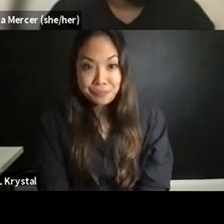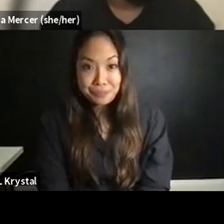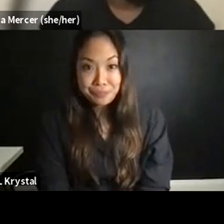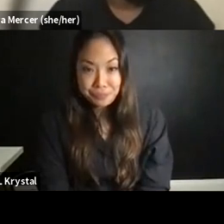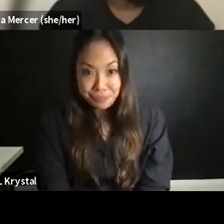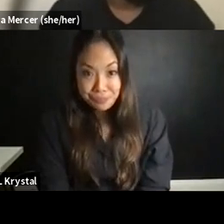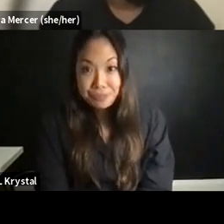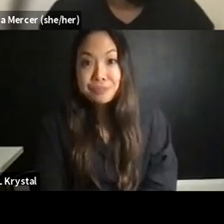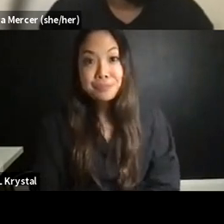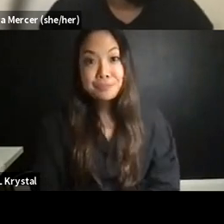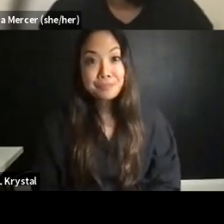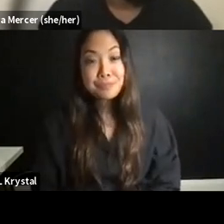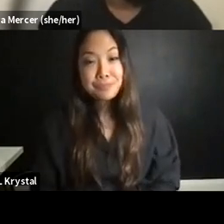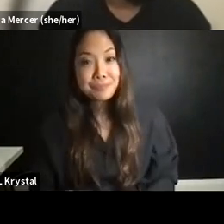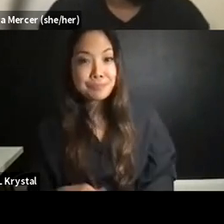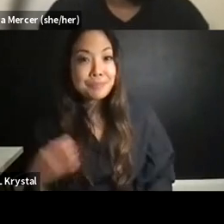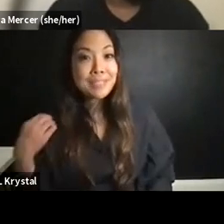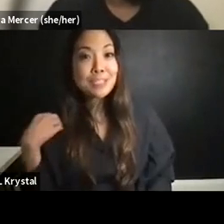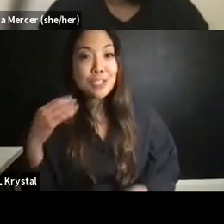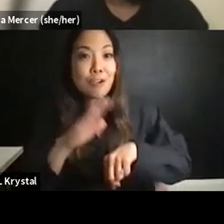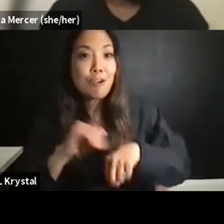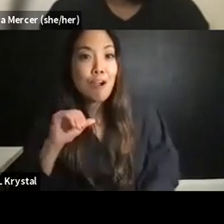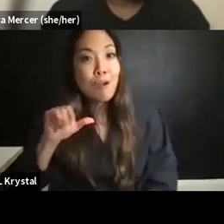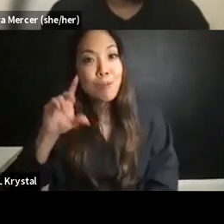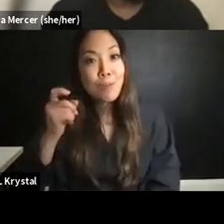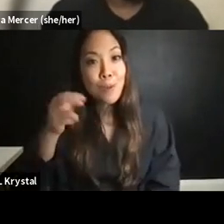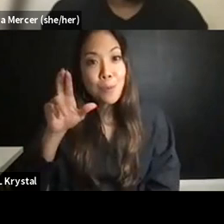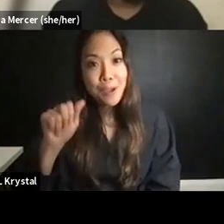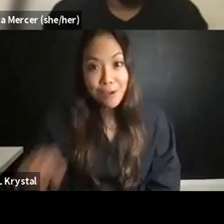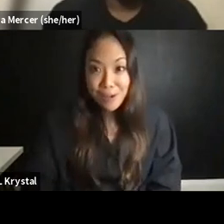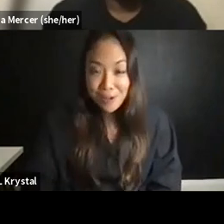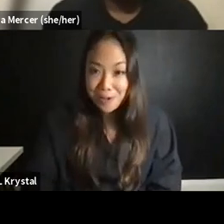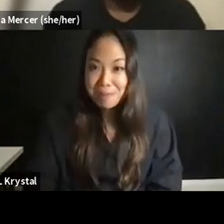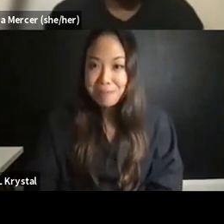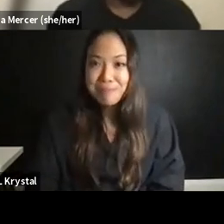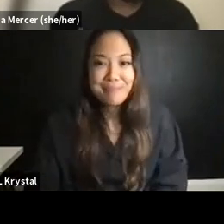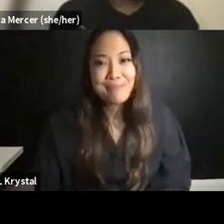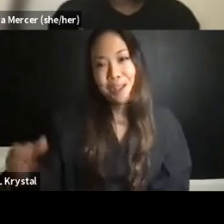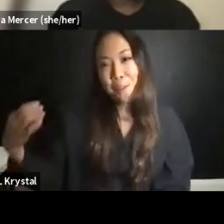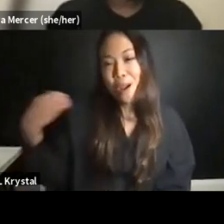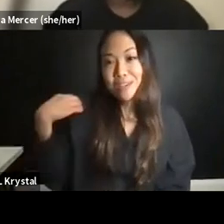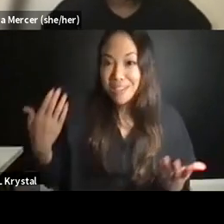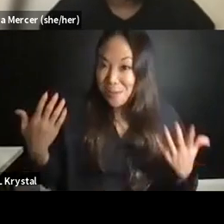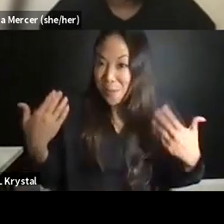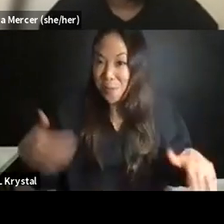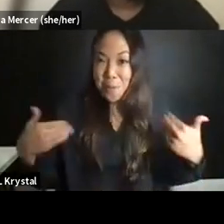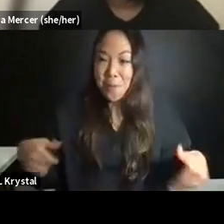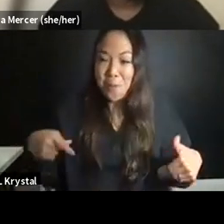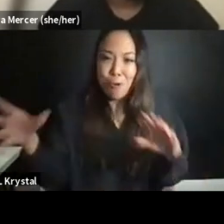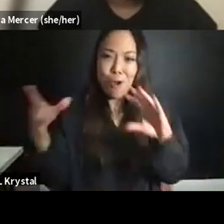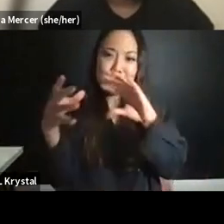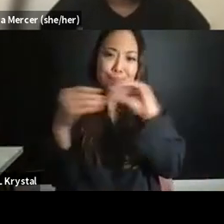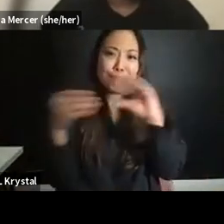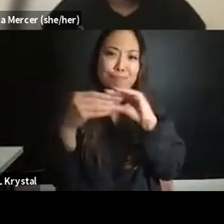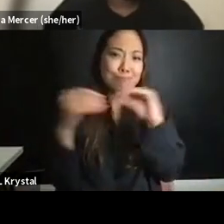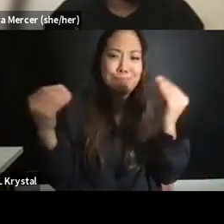miss lapera that was a kind of a drop the mic moment yes that was wonderful a hard act to